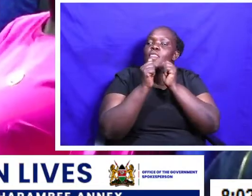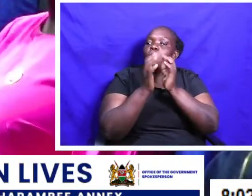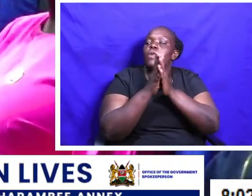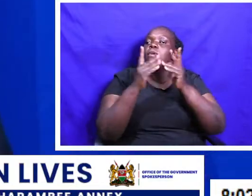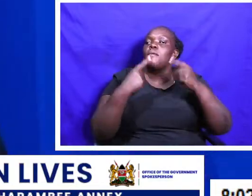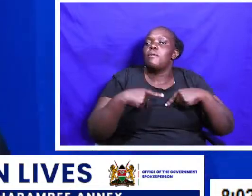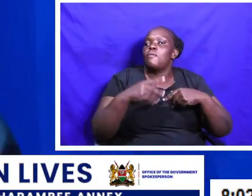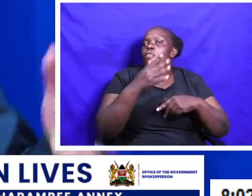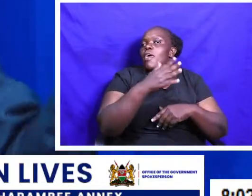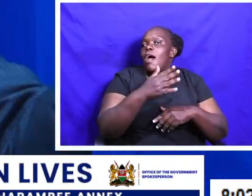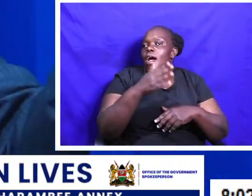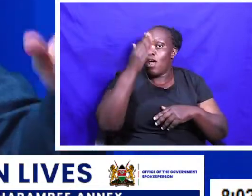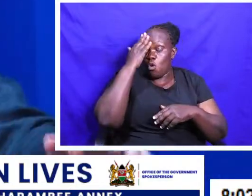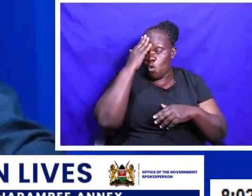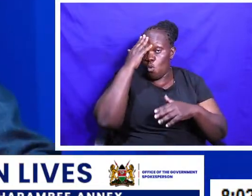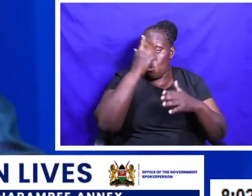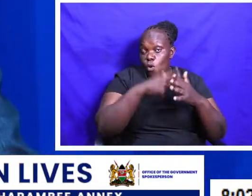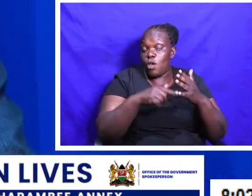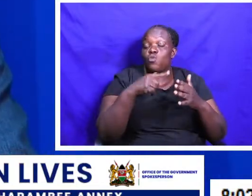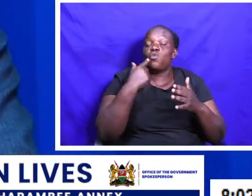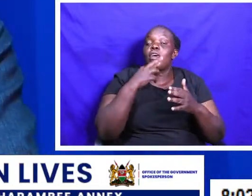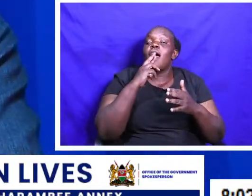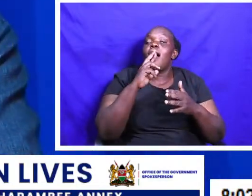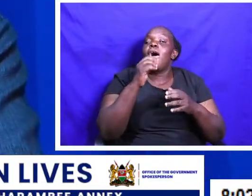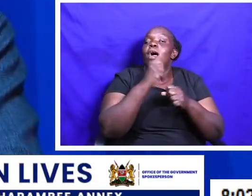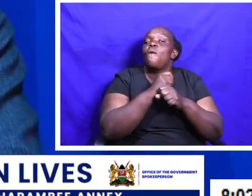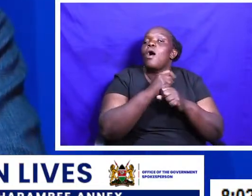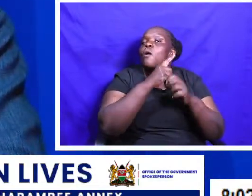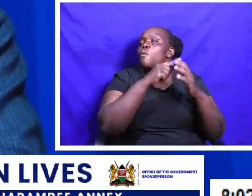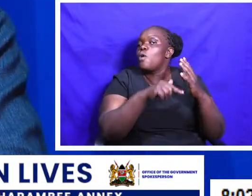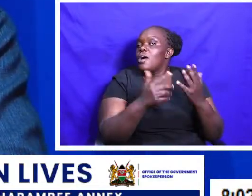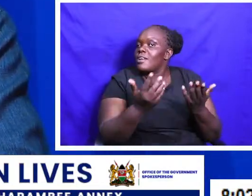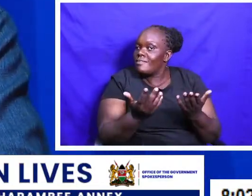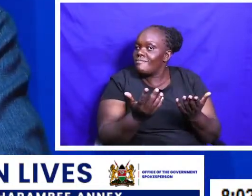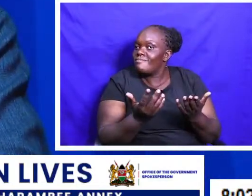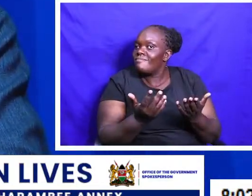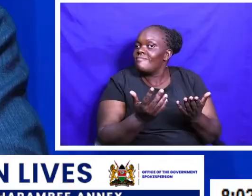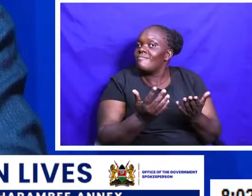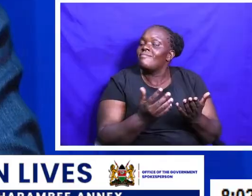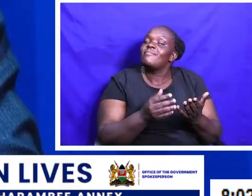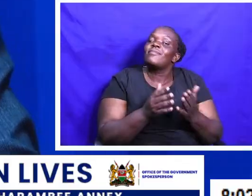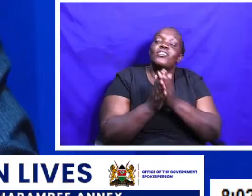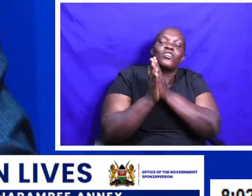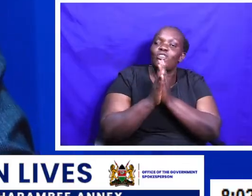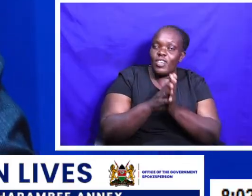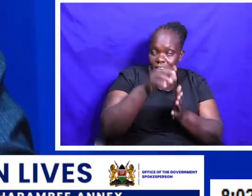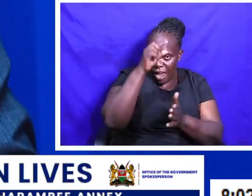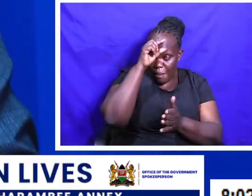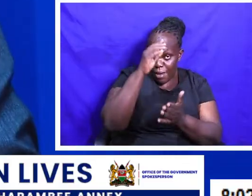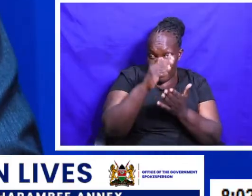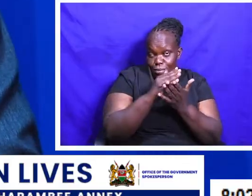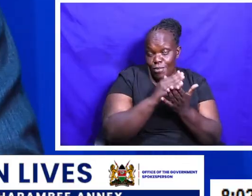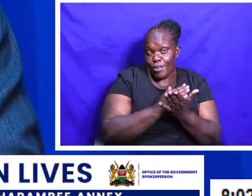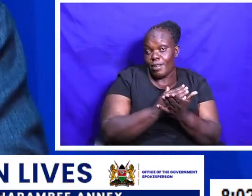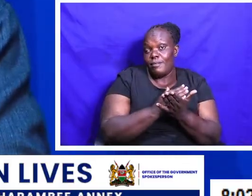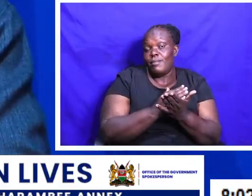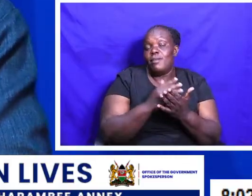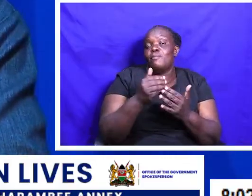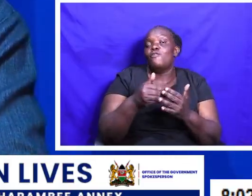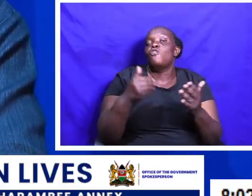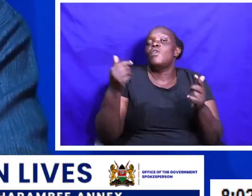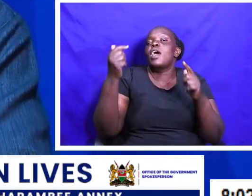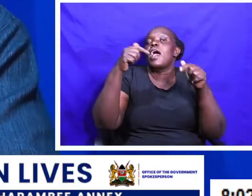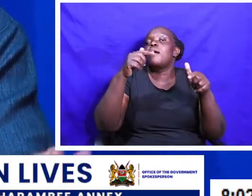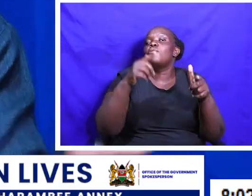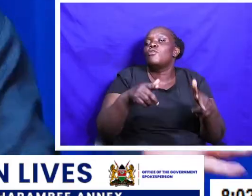by some people. We'll get to know who they are, what do they do. Hapa katika kipindi cha Sema Spox. But before